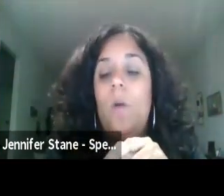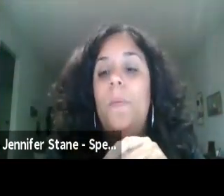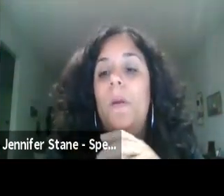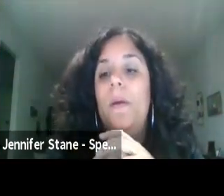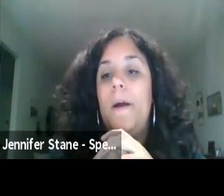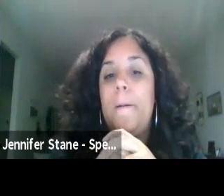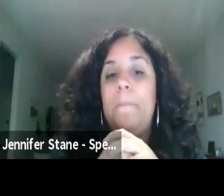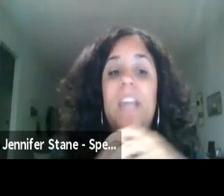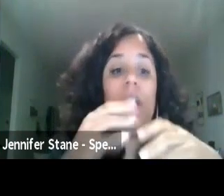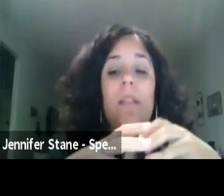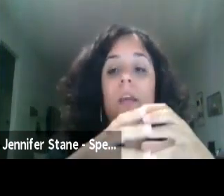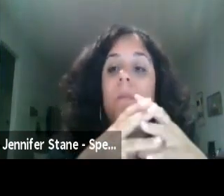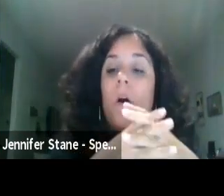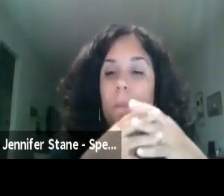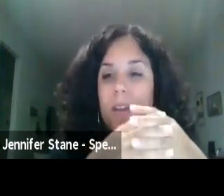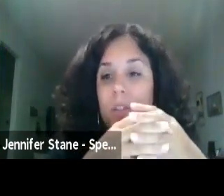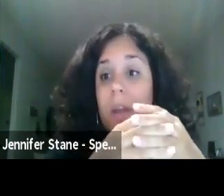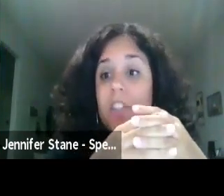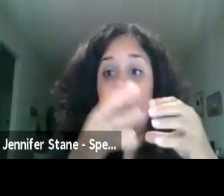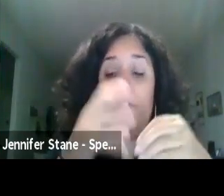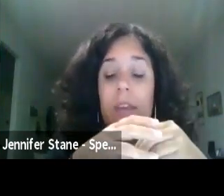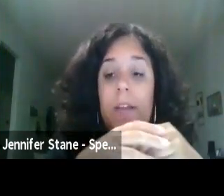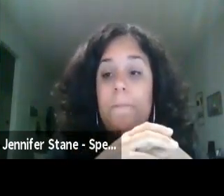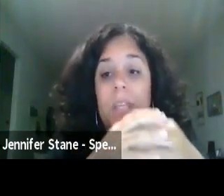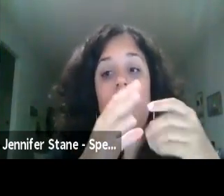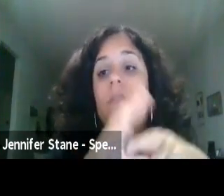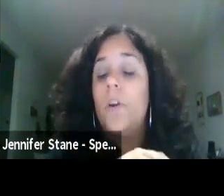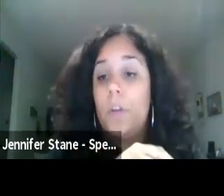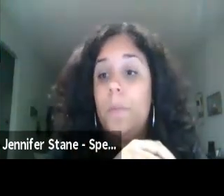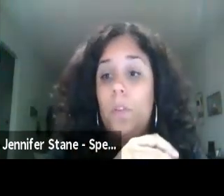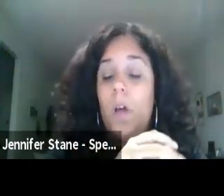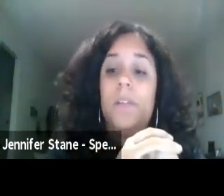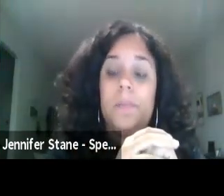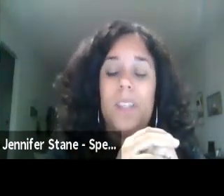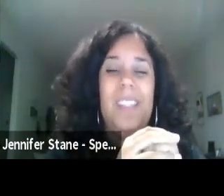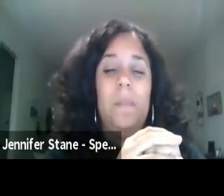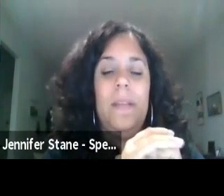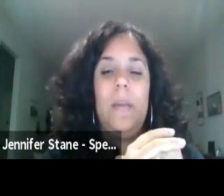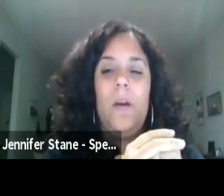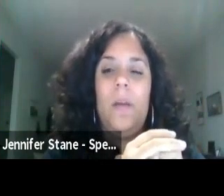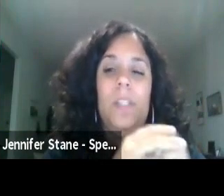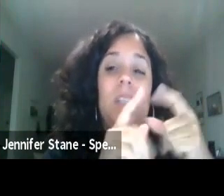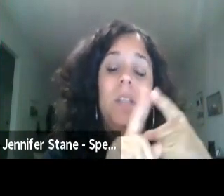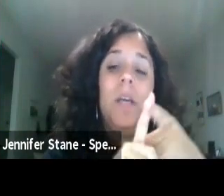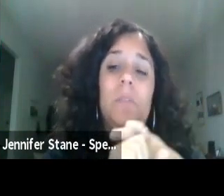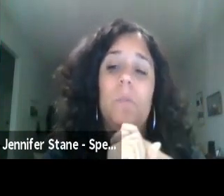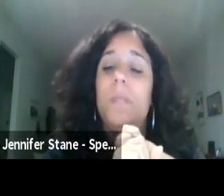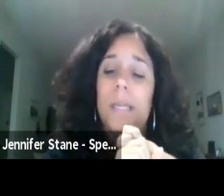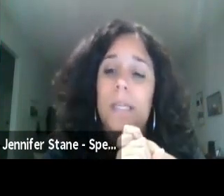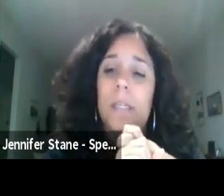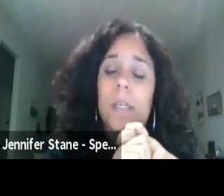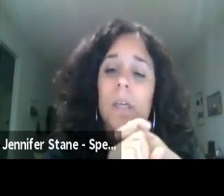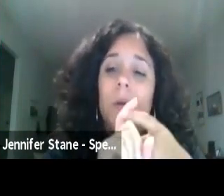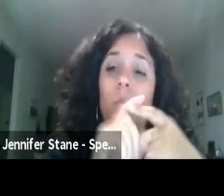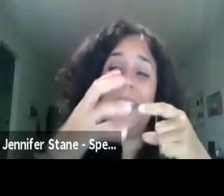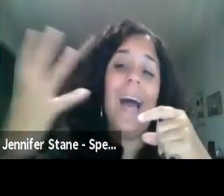schedule, and help educate them on the best ways to prevent any further bone loss, because that's the big thing about gum disease. The gums will